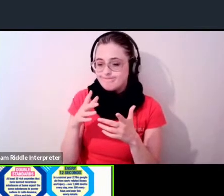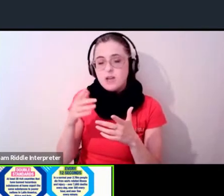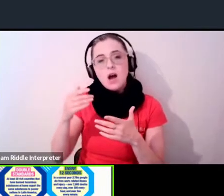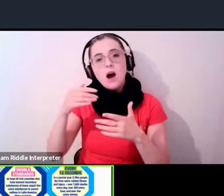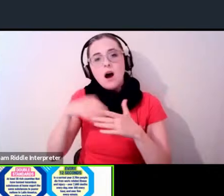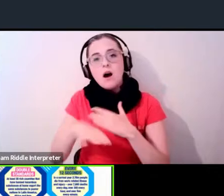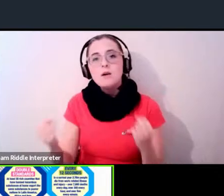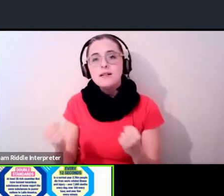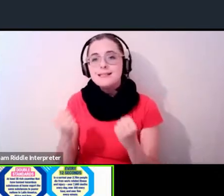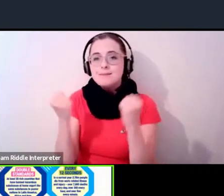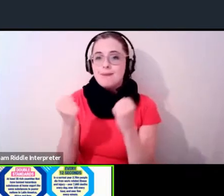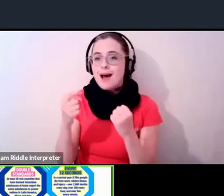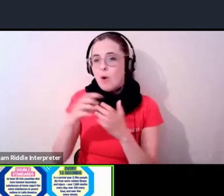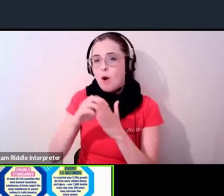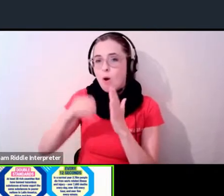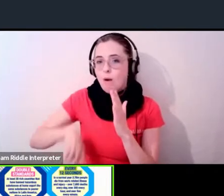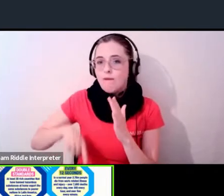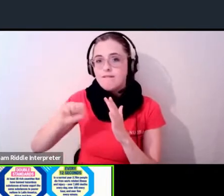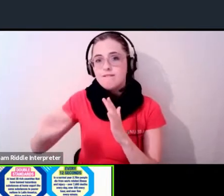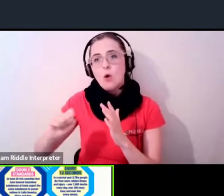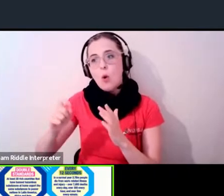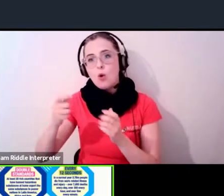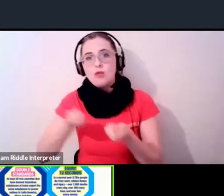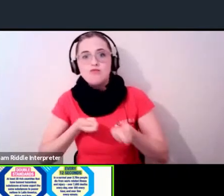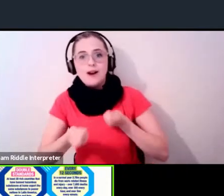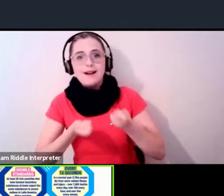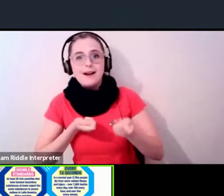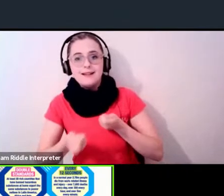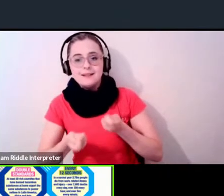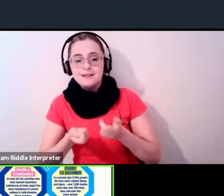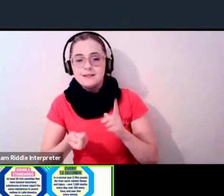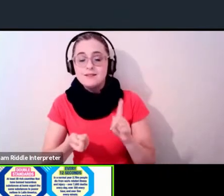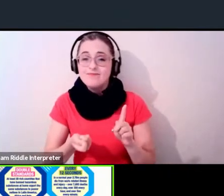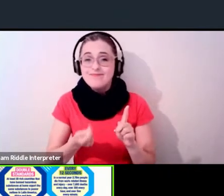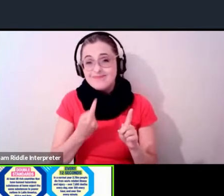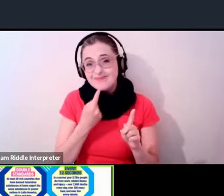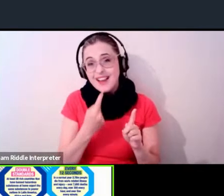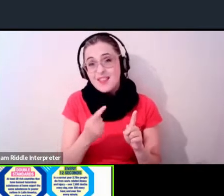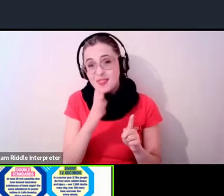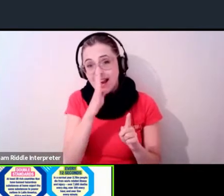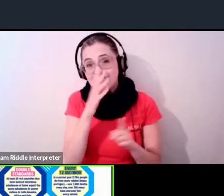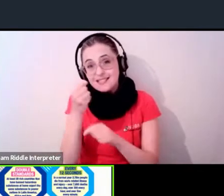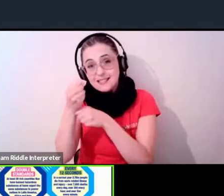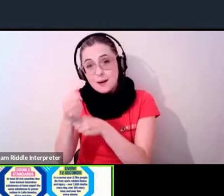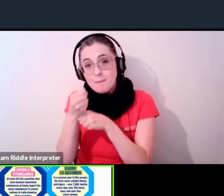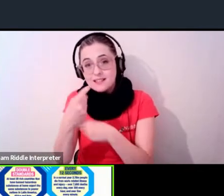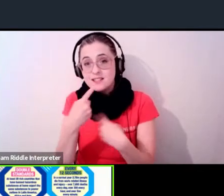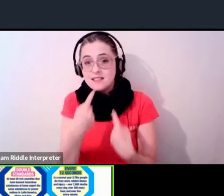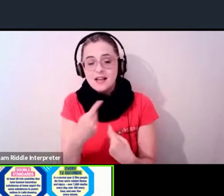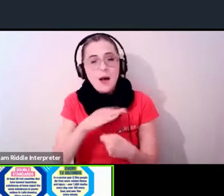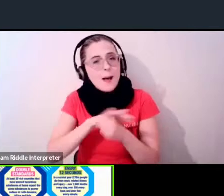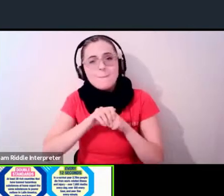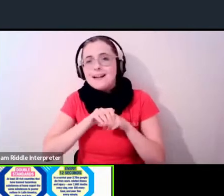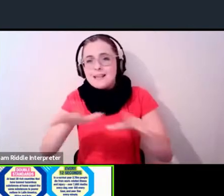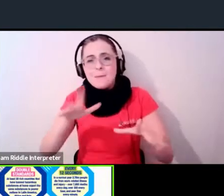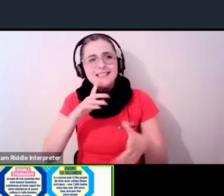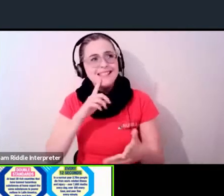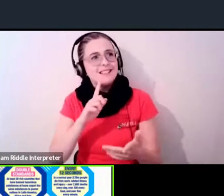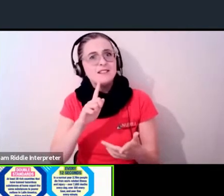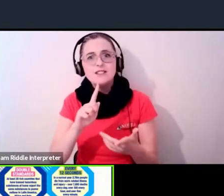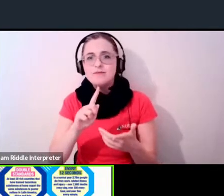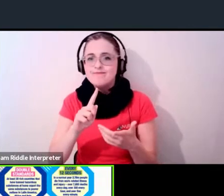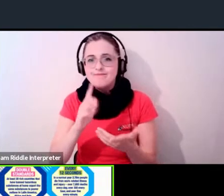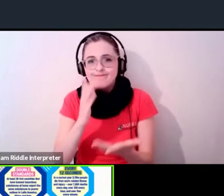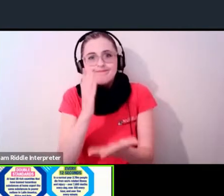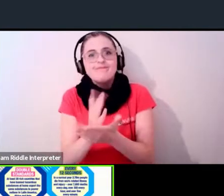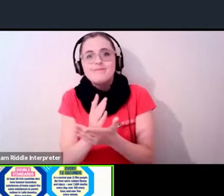employers prevent harm. As Rory O'Neill says in the Hazards Campaign, the pandemic didn't cause the occupational health crisis, it exposed